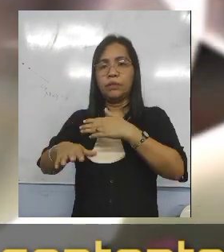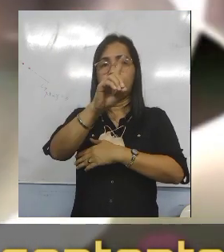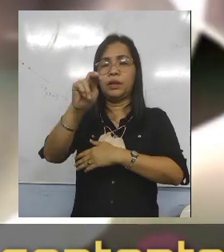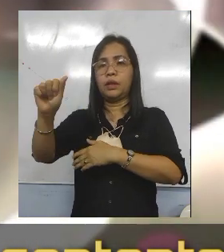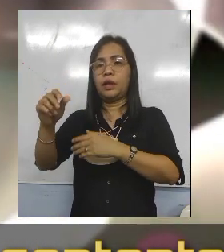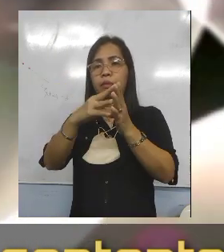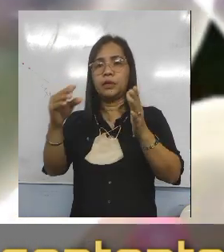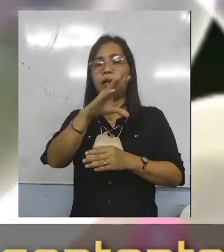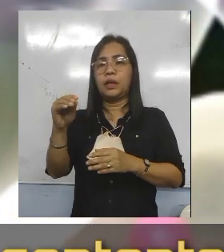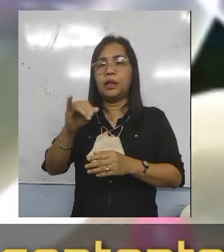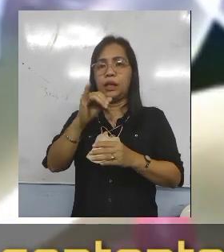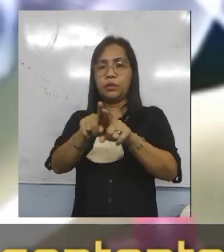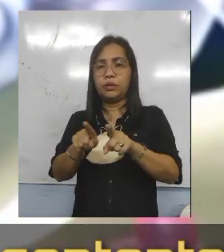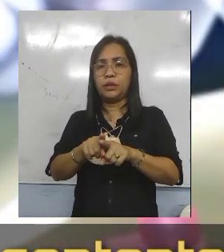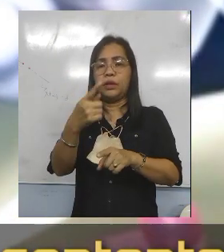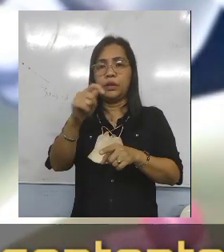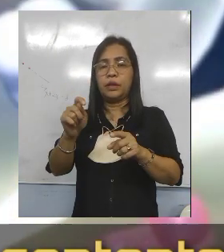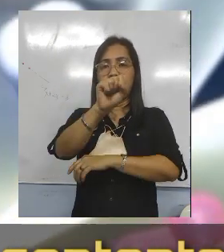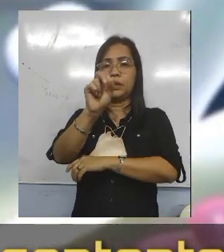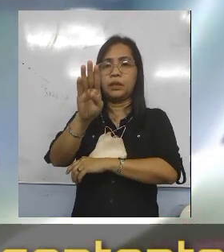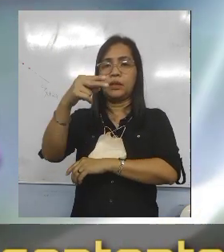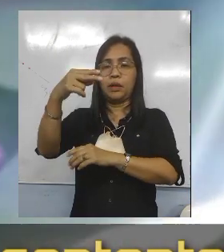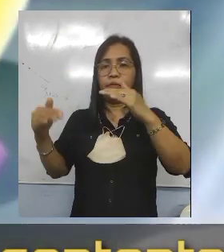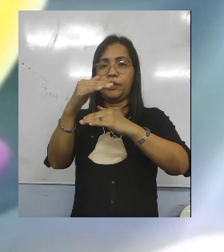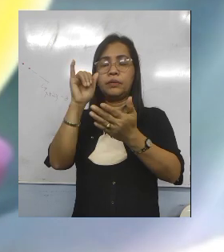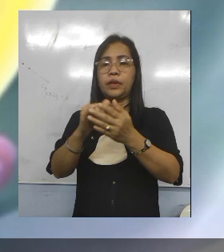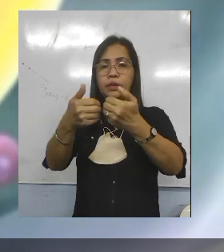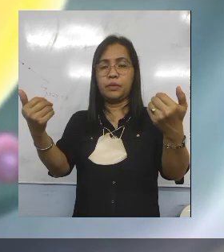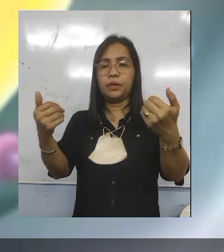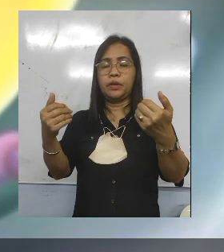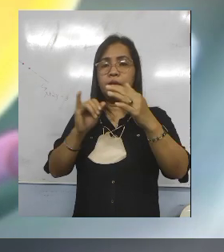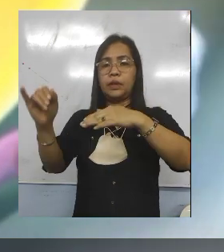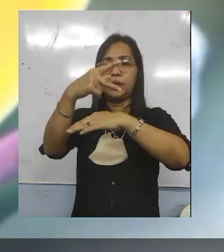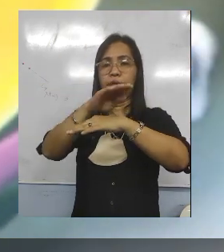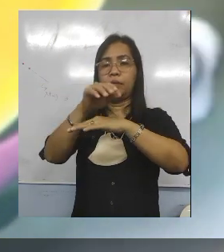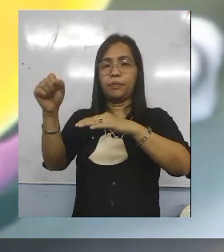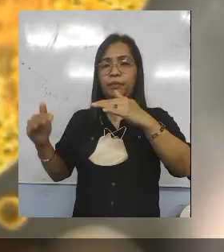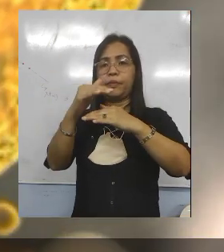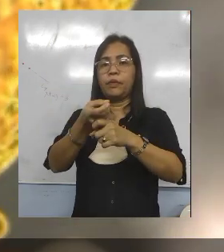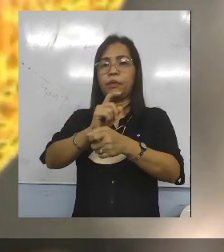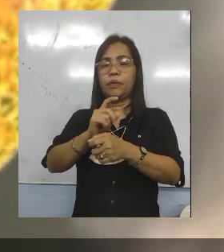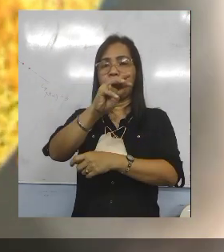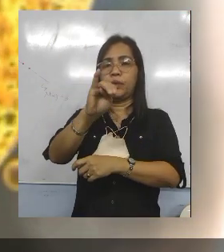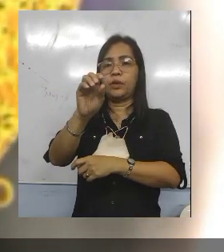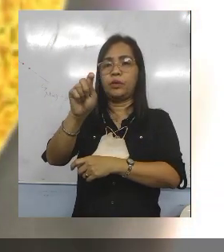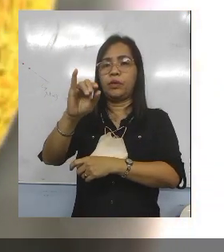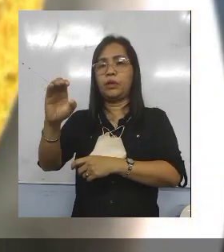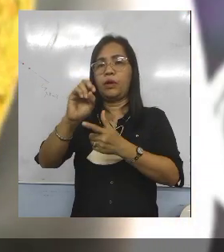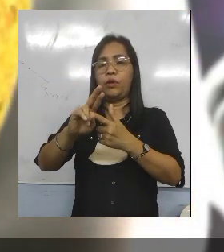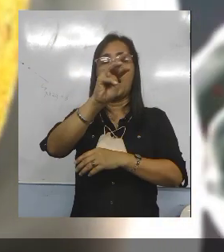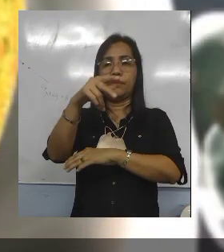and begins to reorganize its content in preparation for mitosis. G2 phase ends when